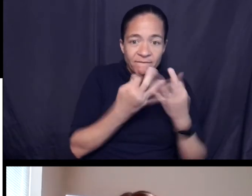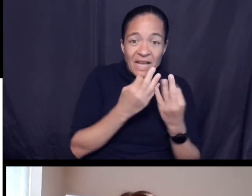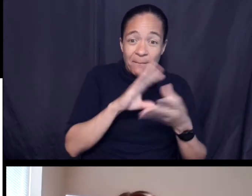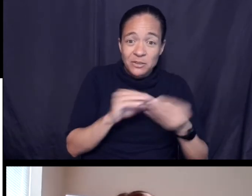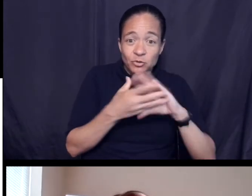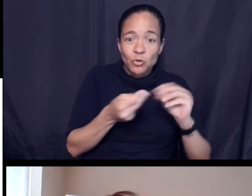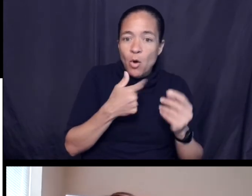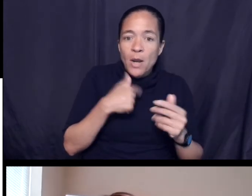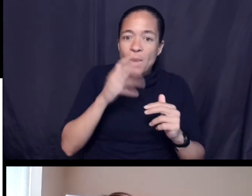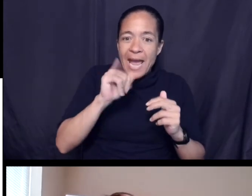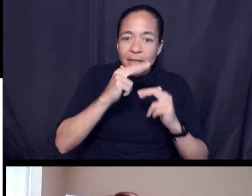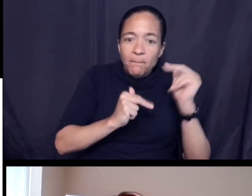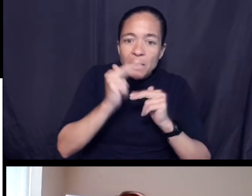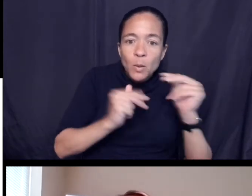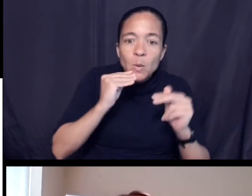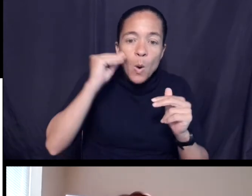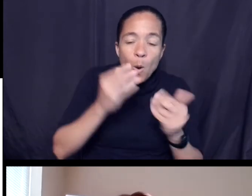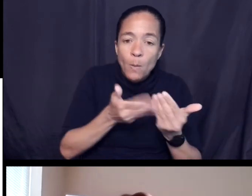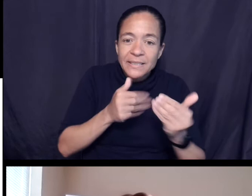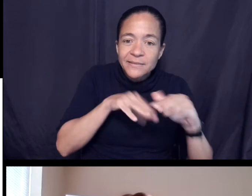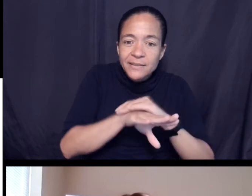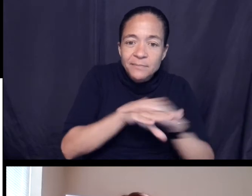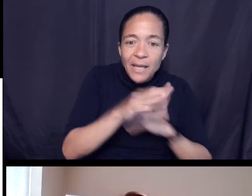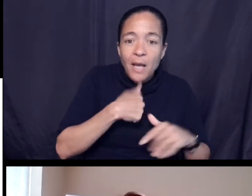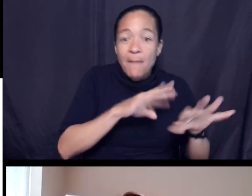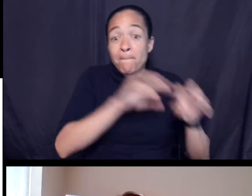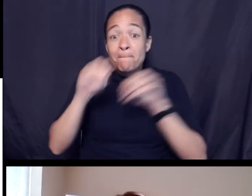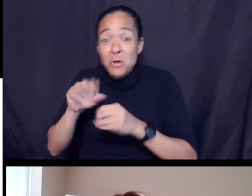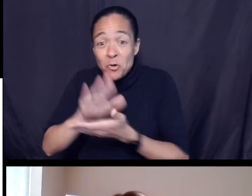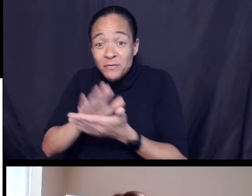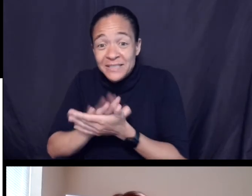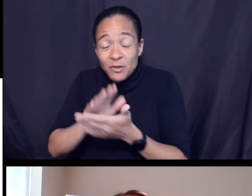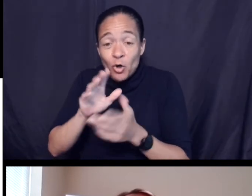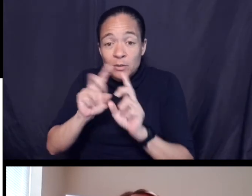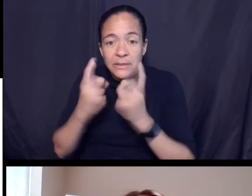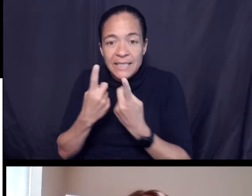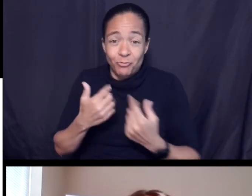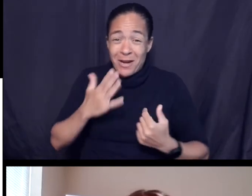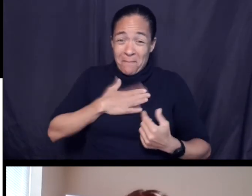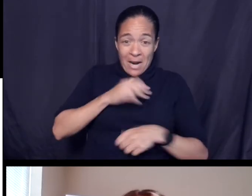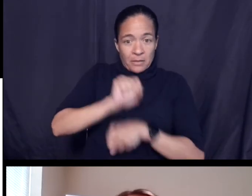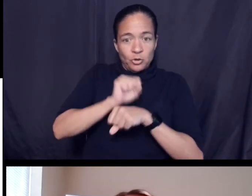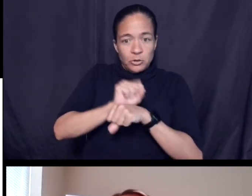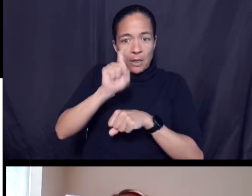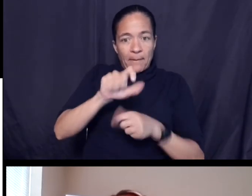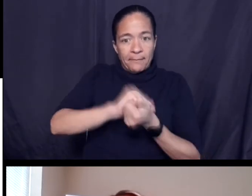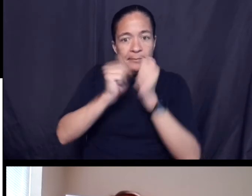home for our daughter. We moved school districts. I work at a different job now that I did